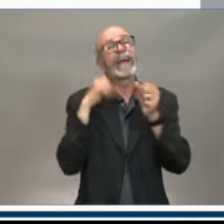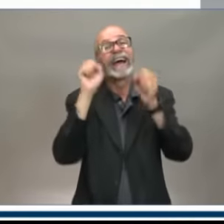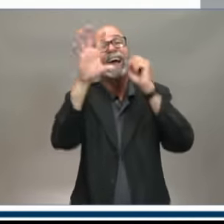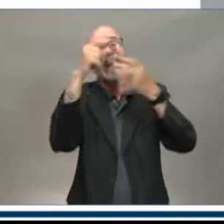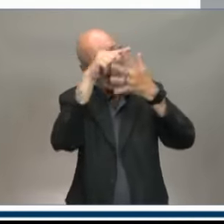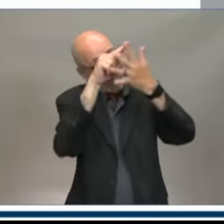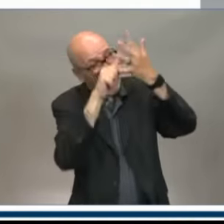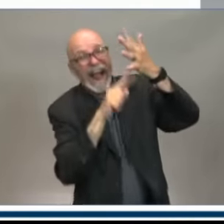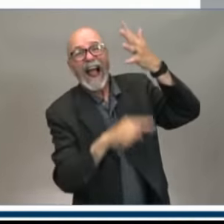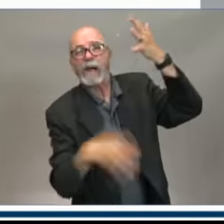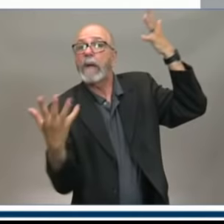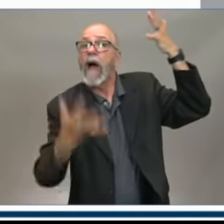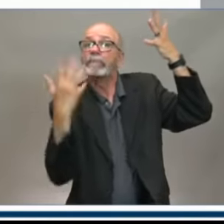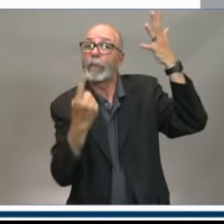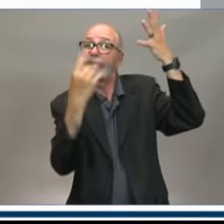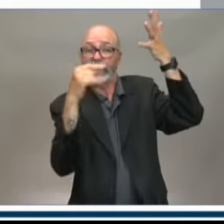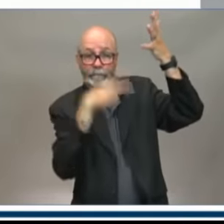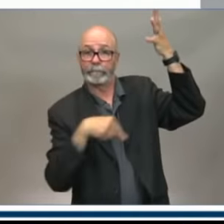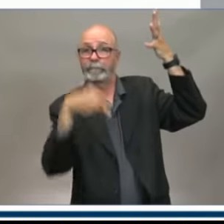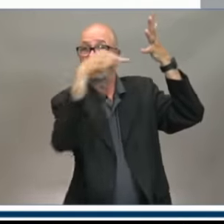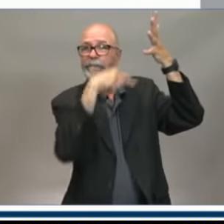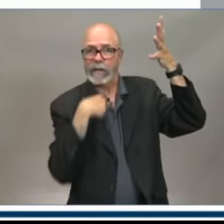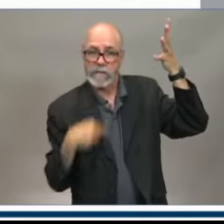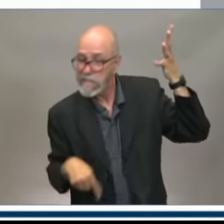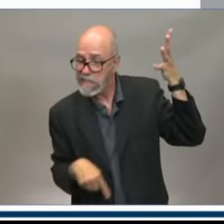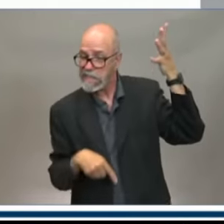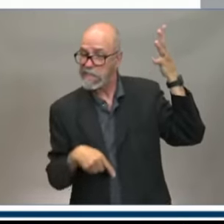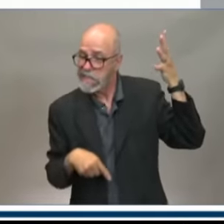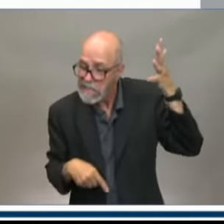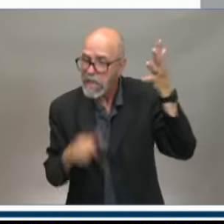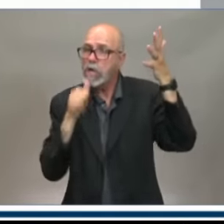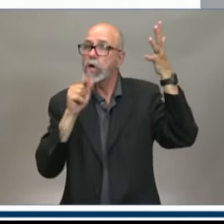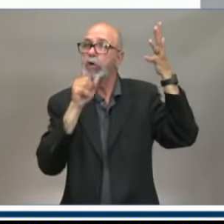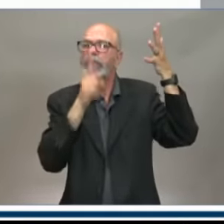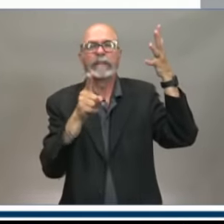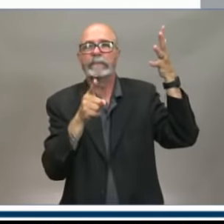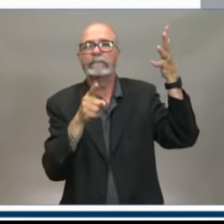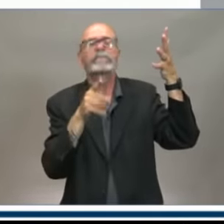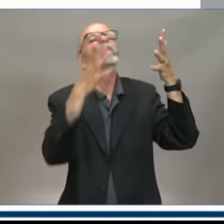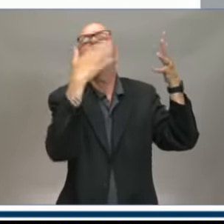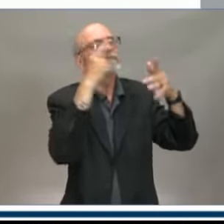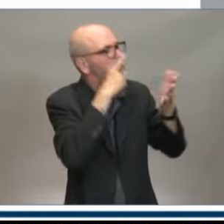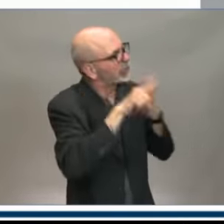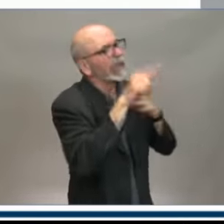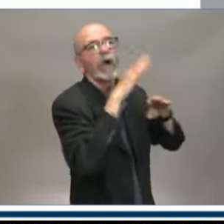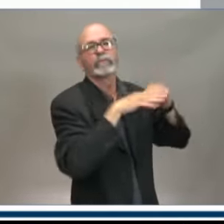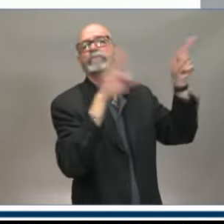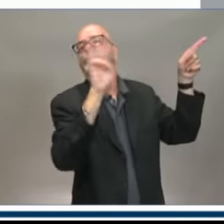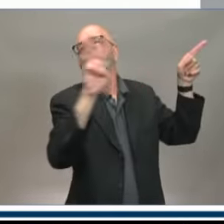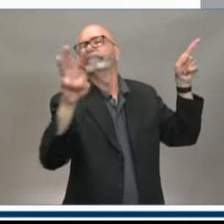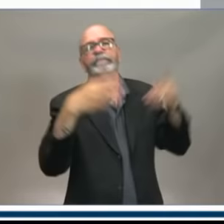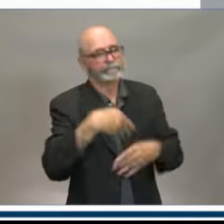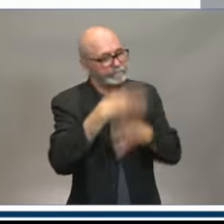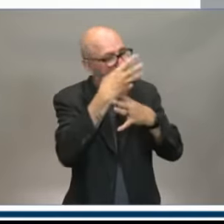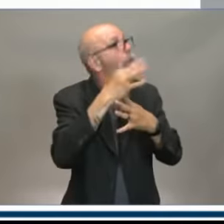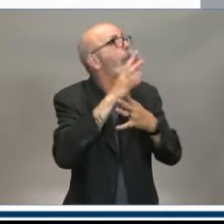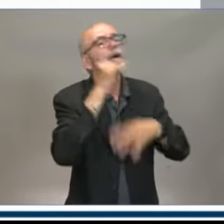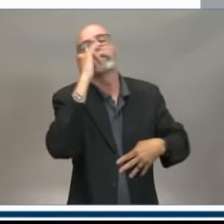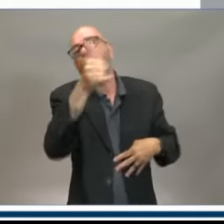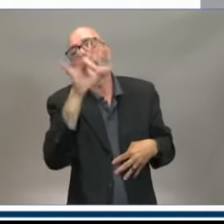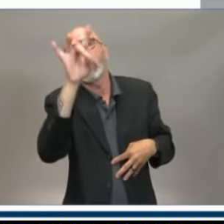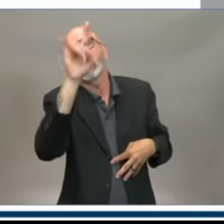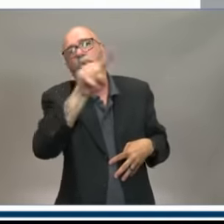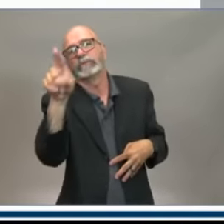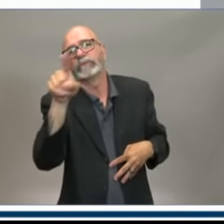sure, just go and do the 811 online assessment tool, and considering wearing non-medical masks, especially